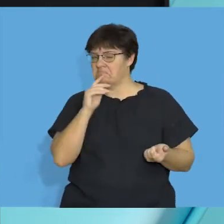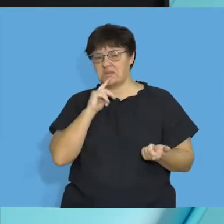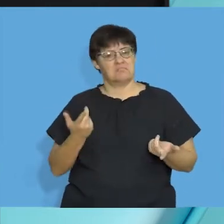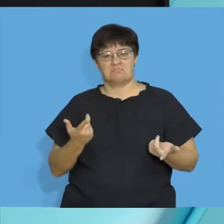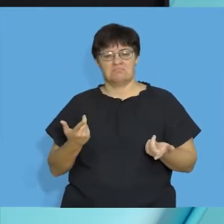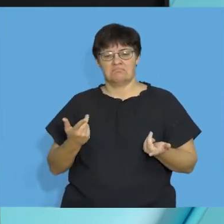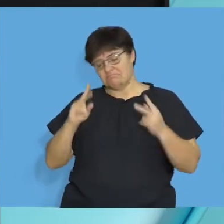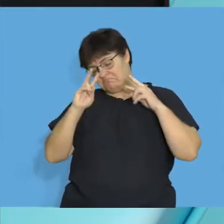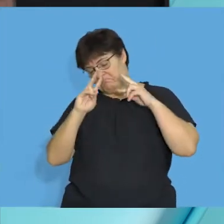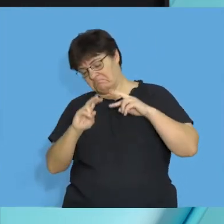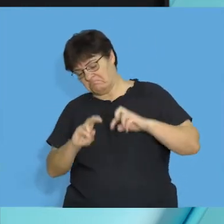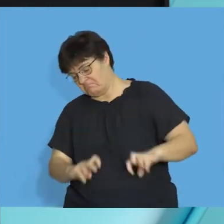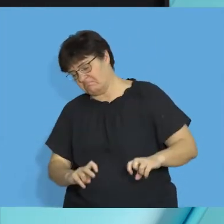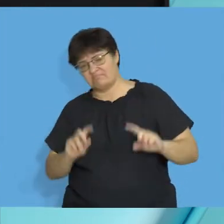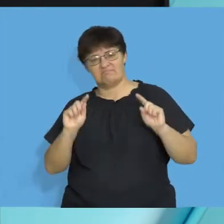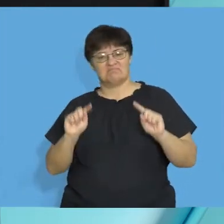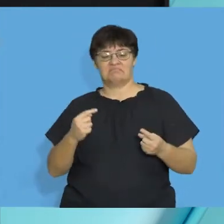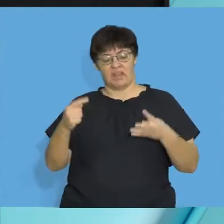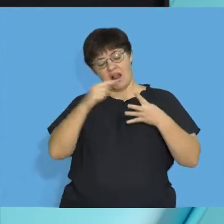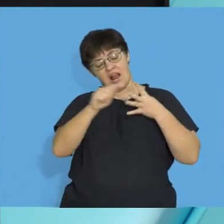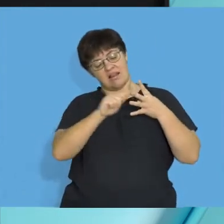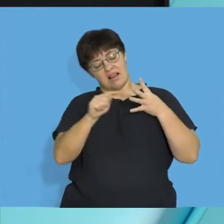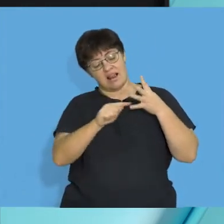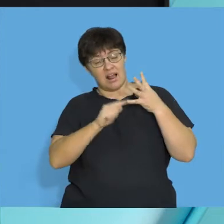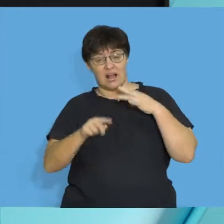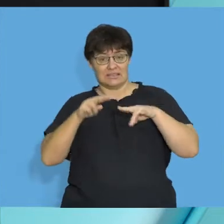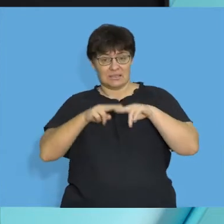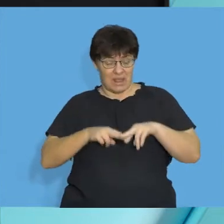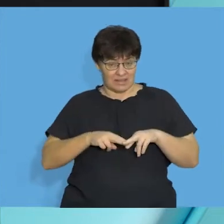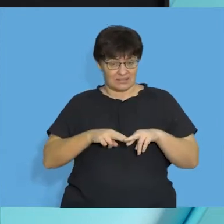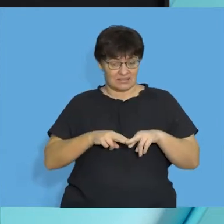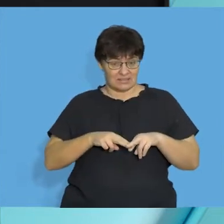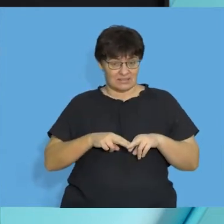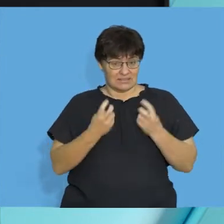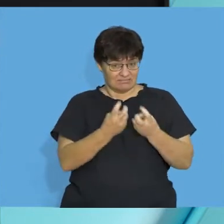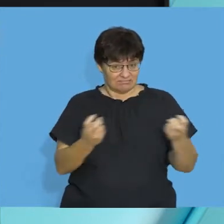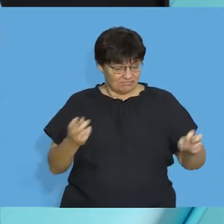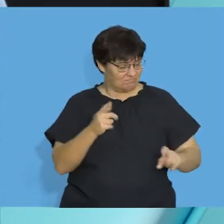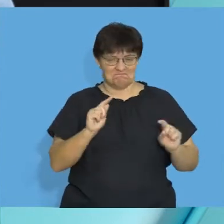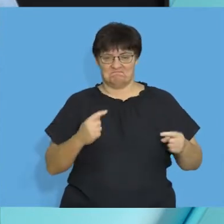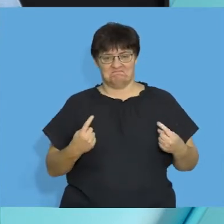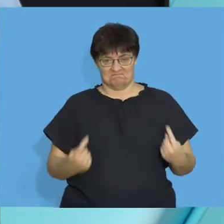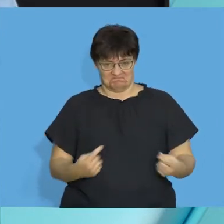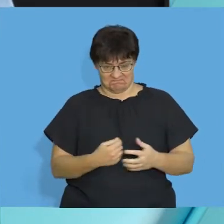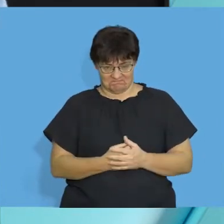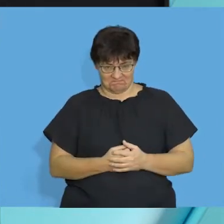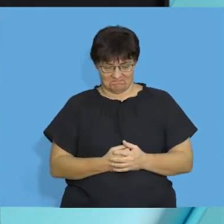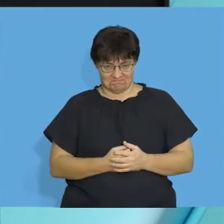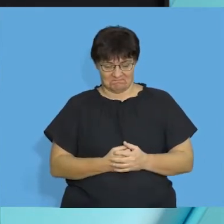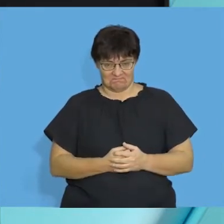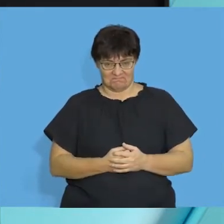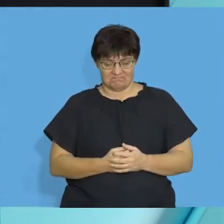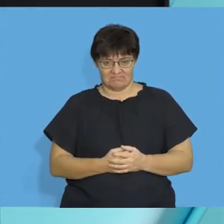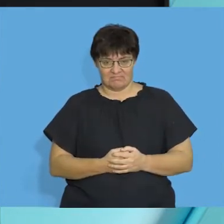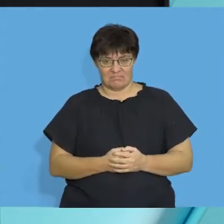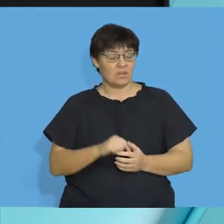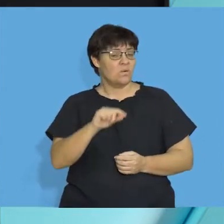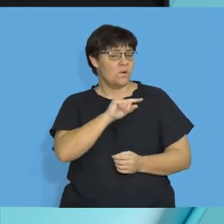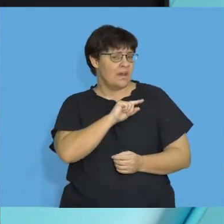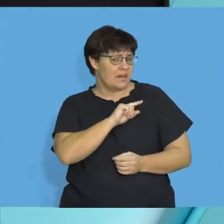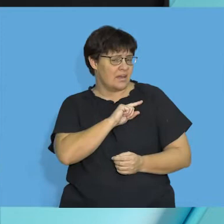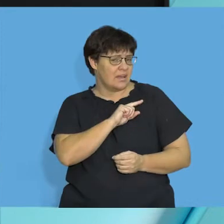to explore it and have all these devices that we depend on. And it gets even better, because even as far as your